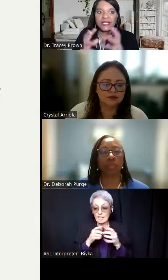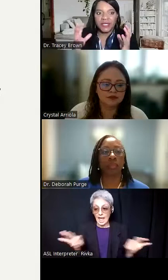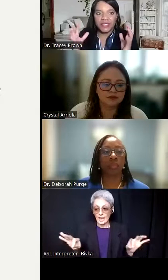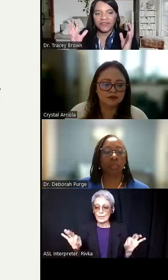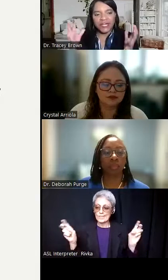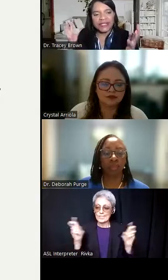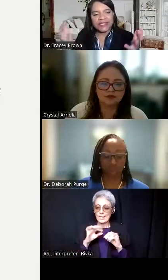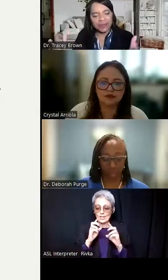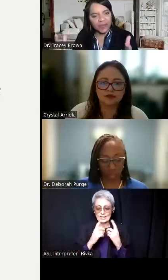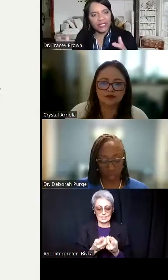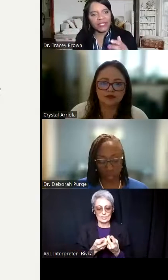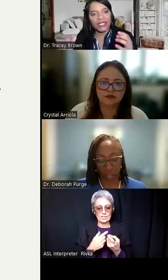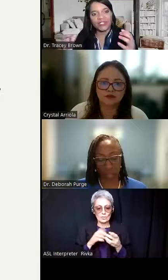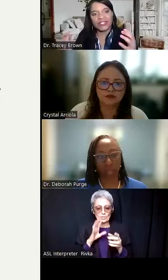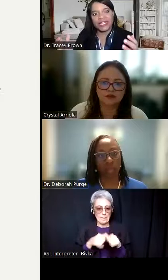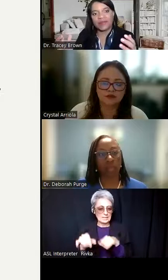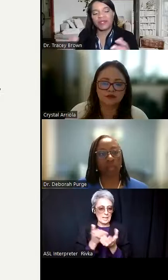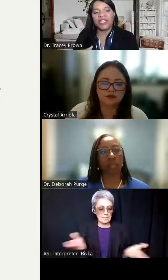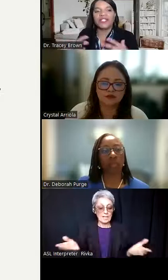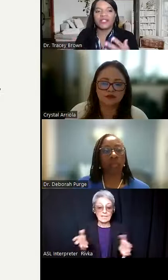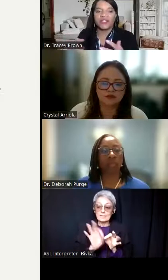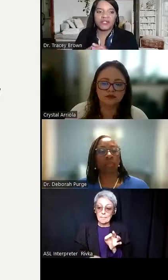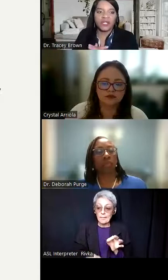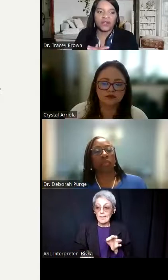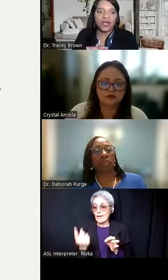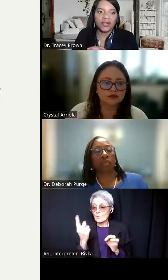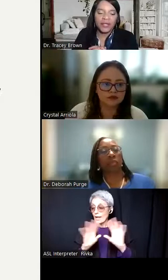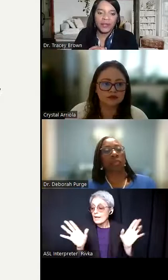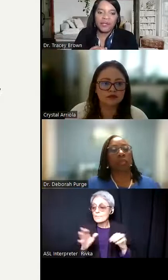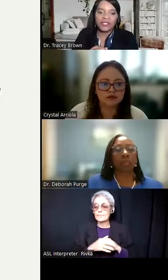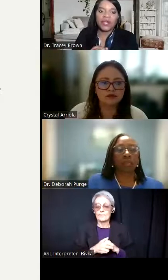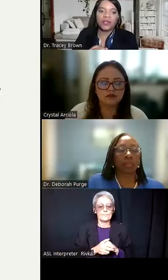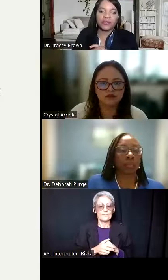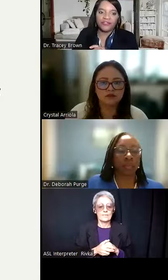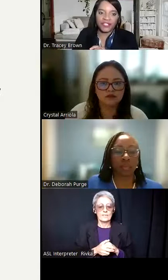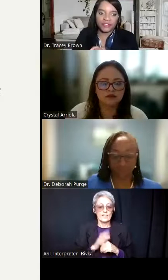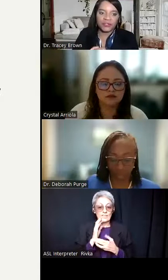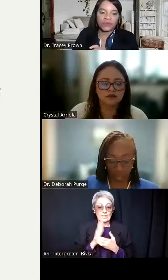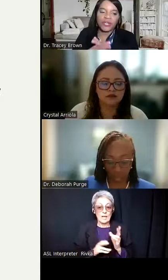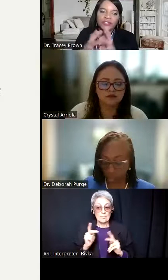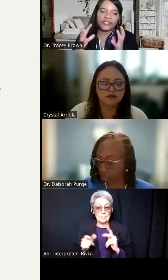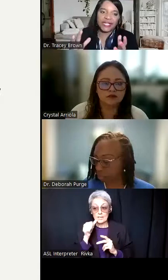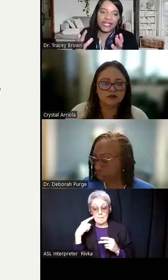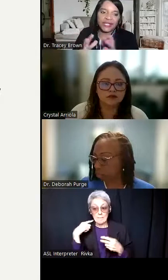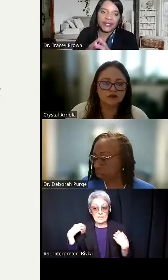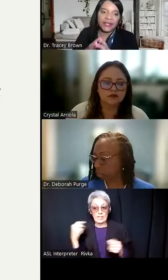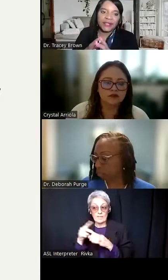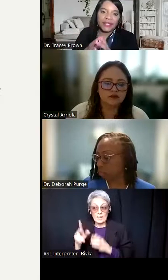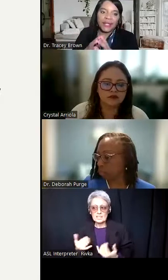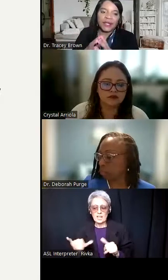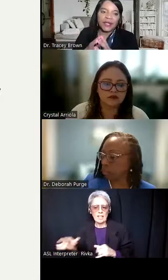that it's very simple and it's understandable even to those that are not mental health professionals. We